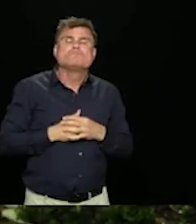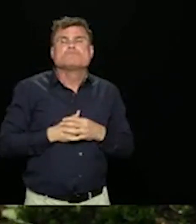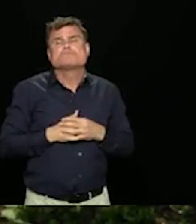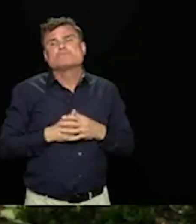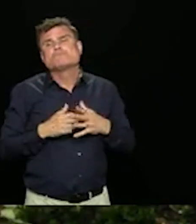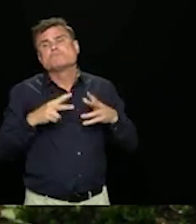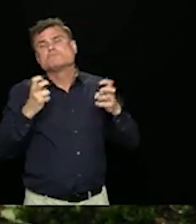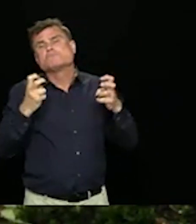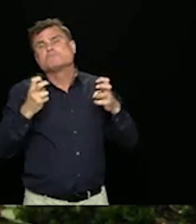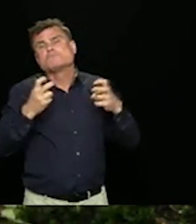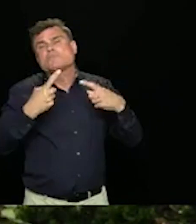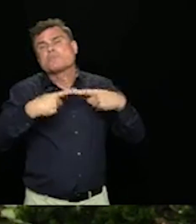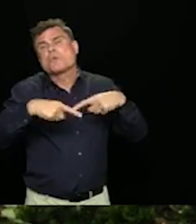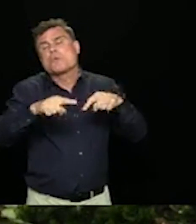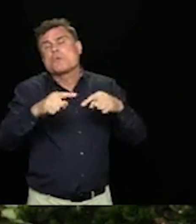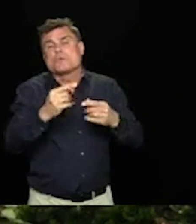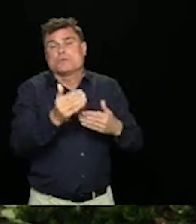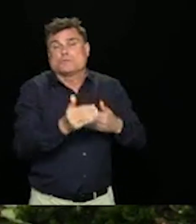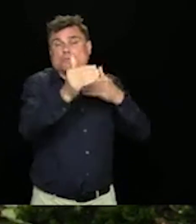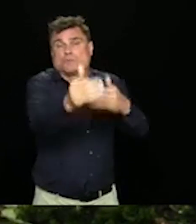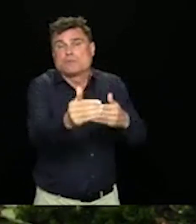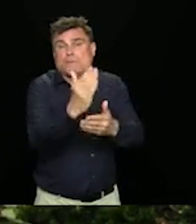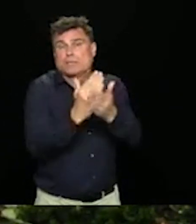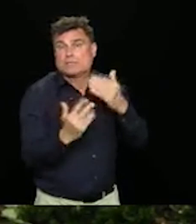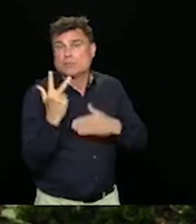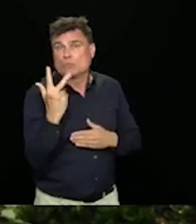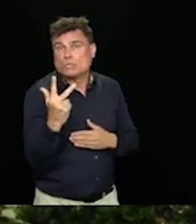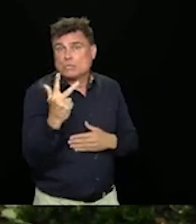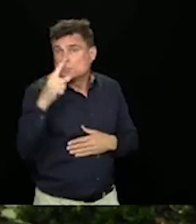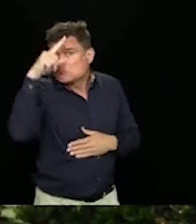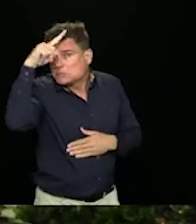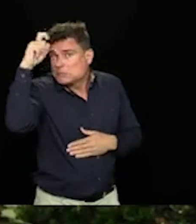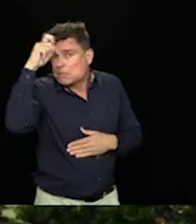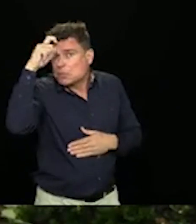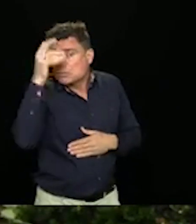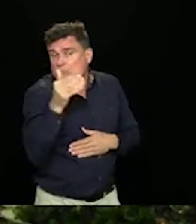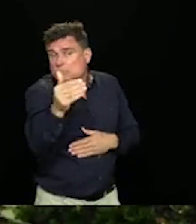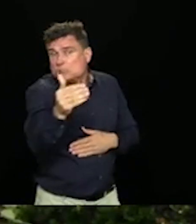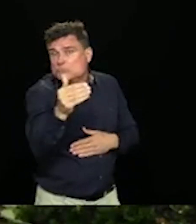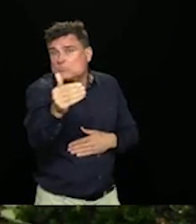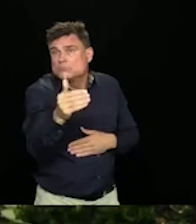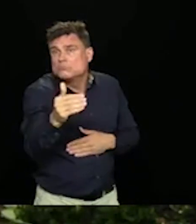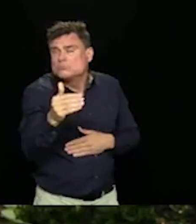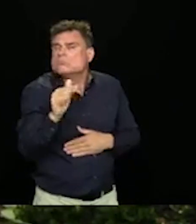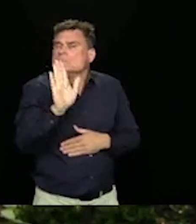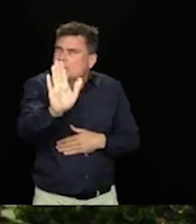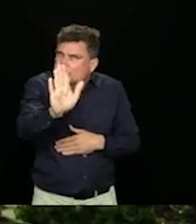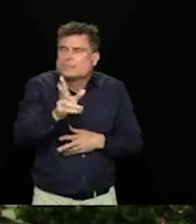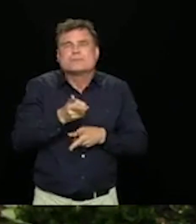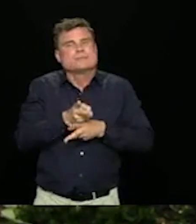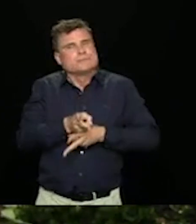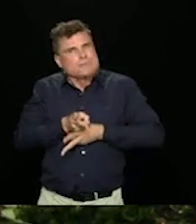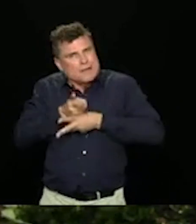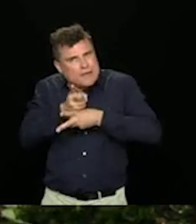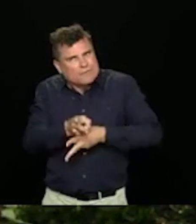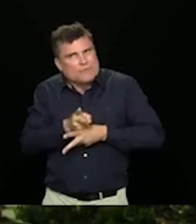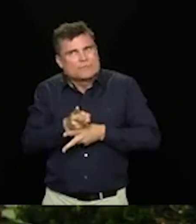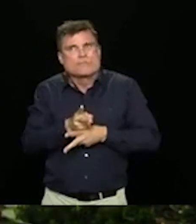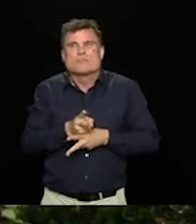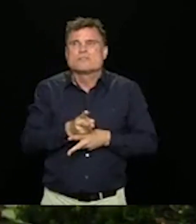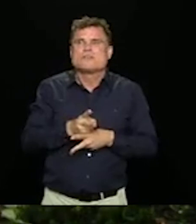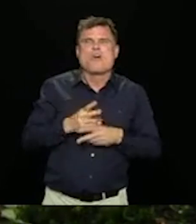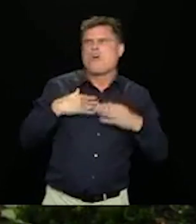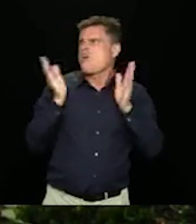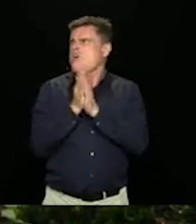or stage 3 of the restart. But I don't want to give people false hope. Anything could happen. This is a dynamic virus that has